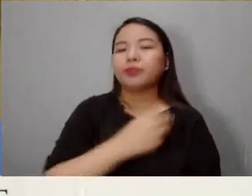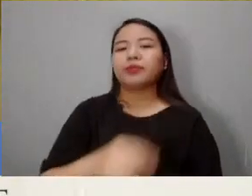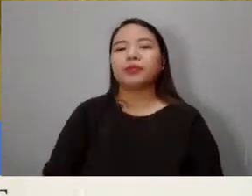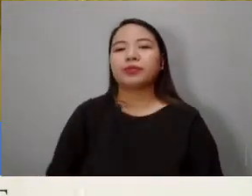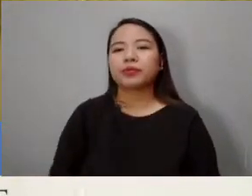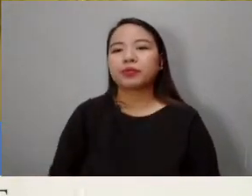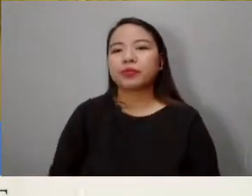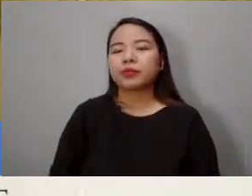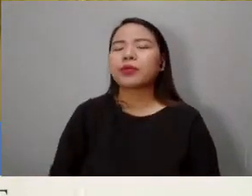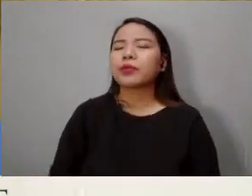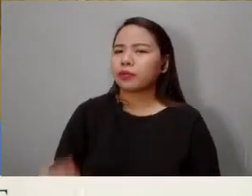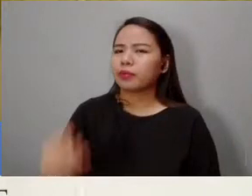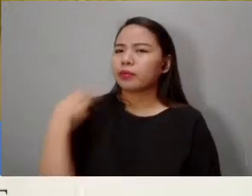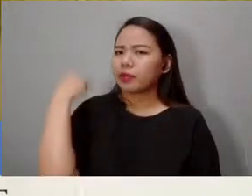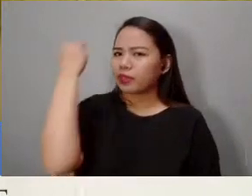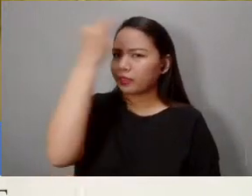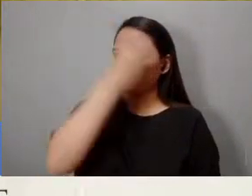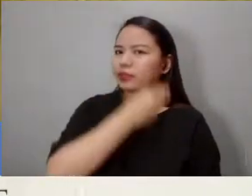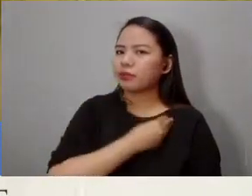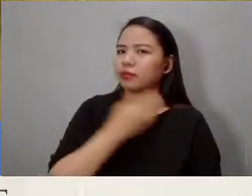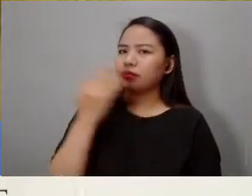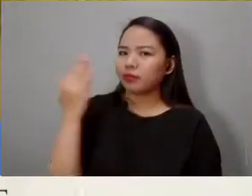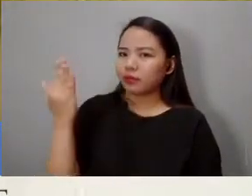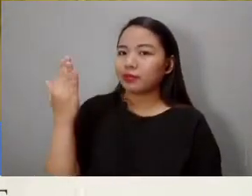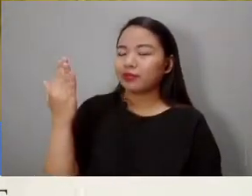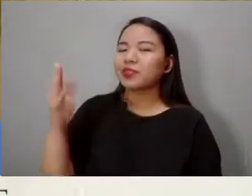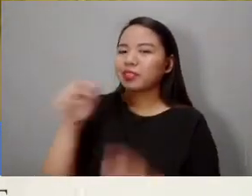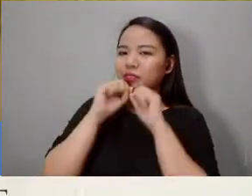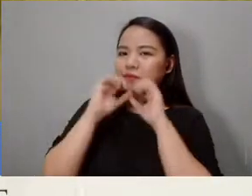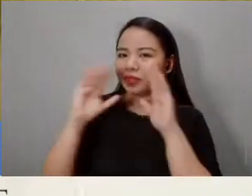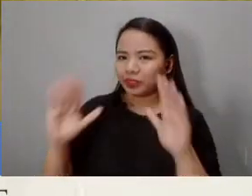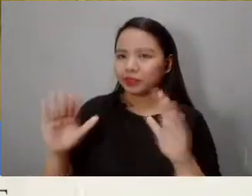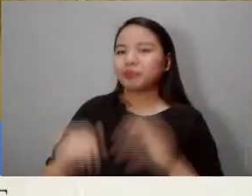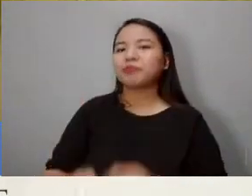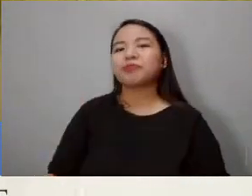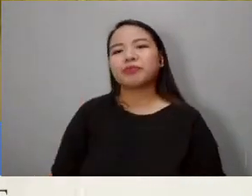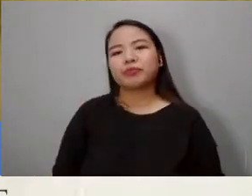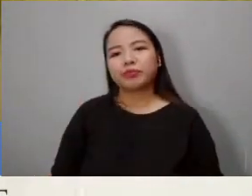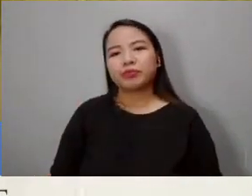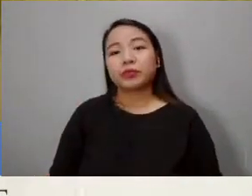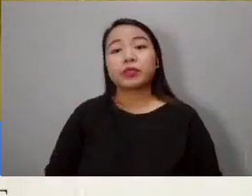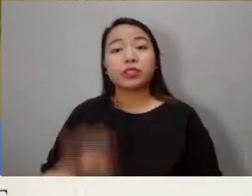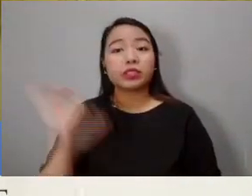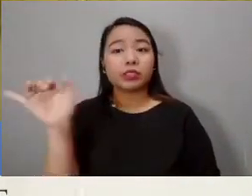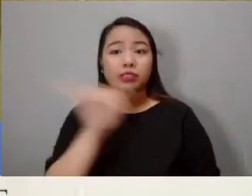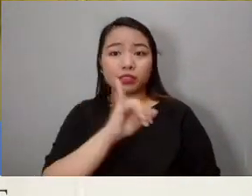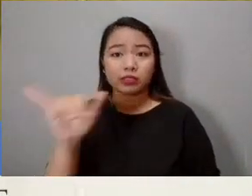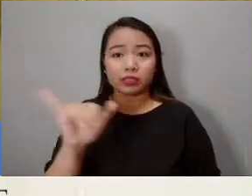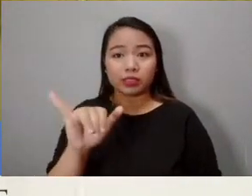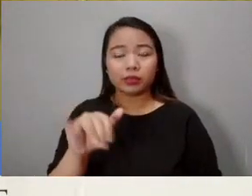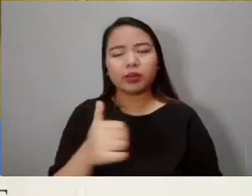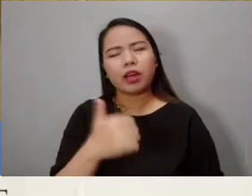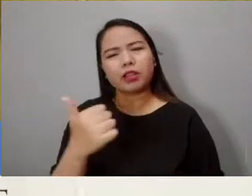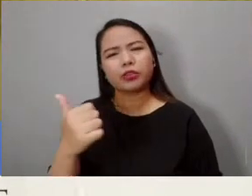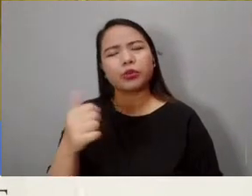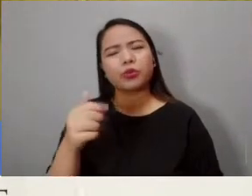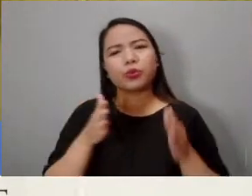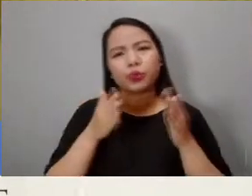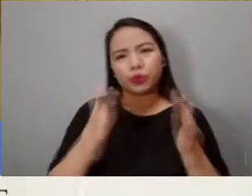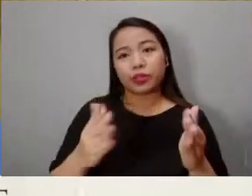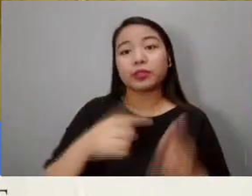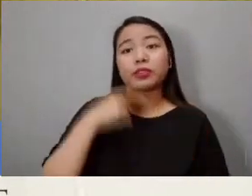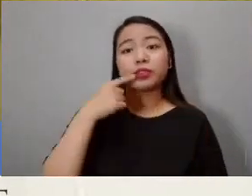Mary is blessed. This is also another way of saying that